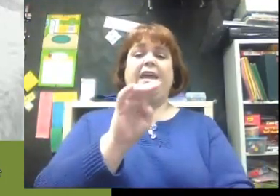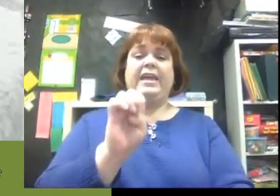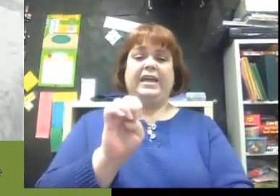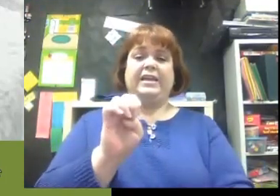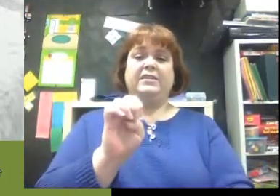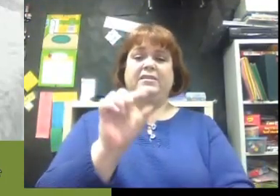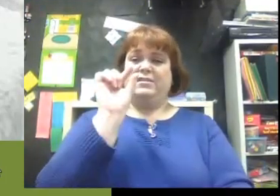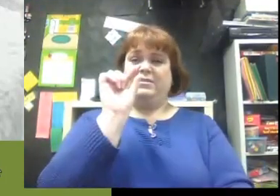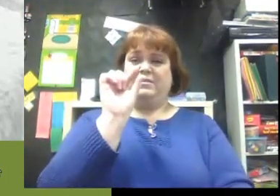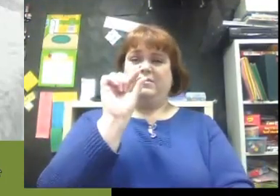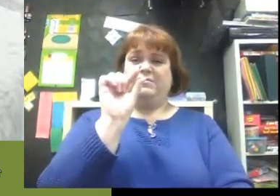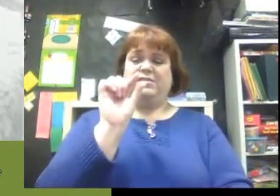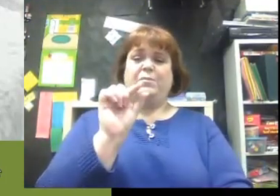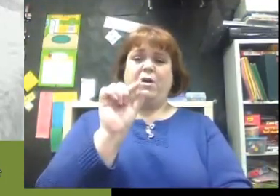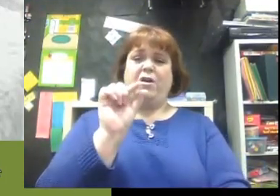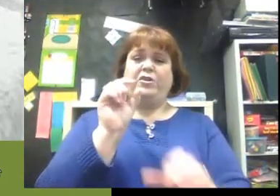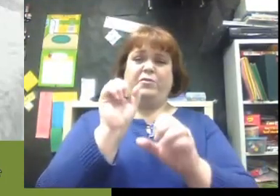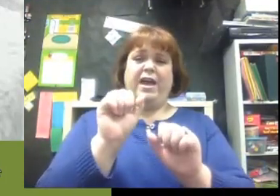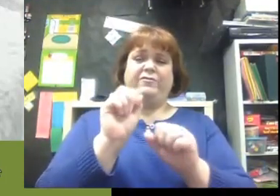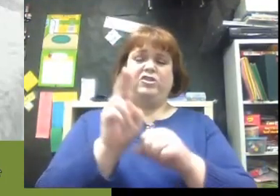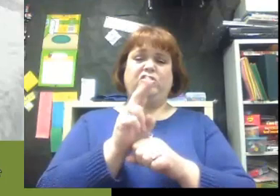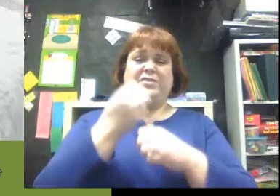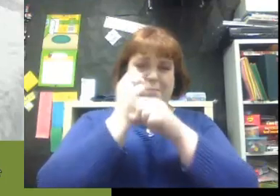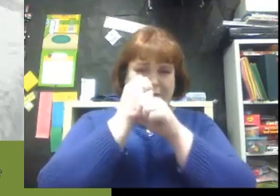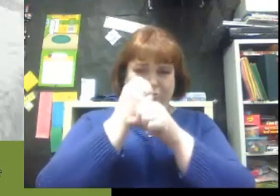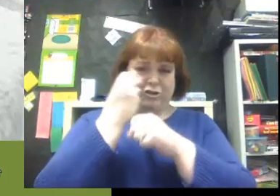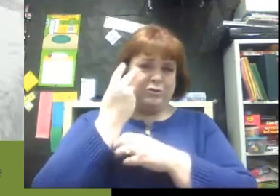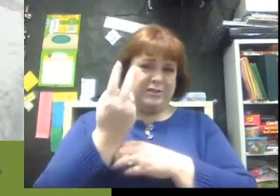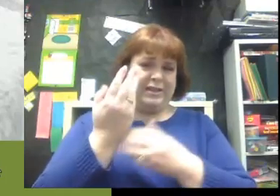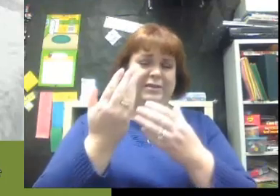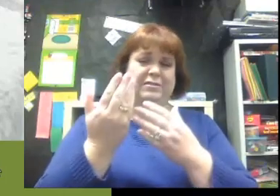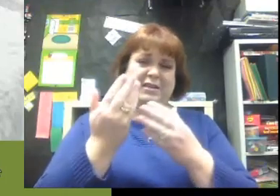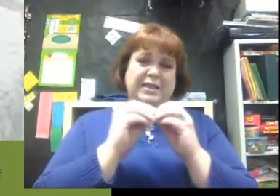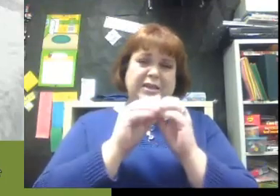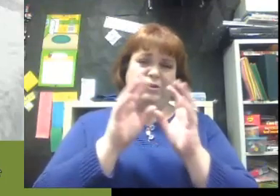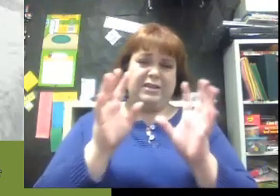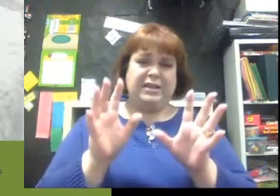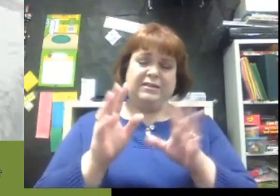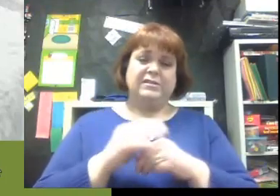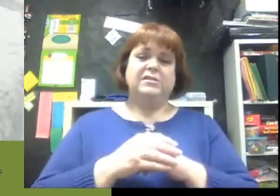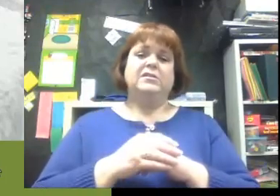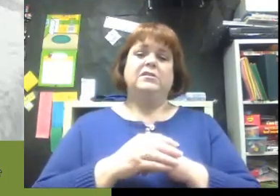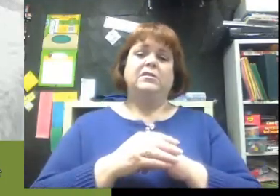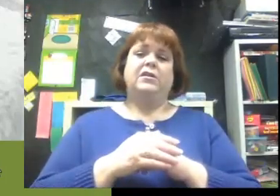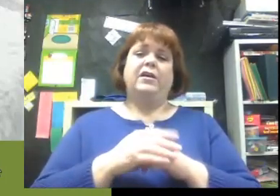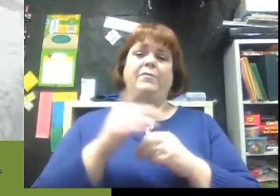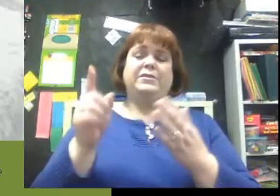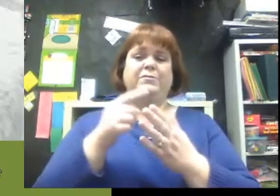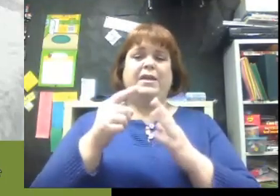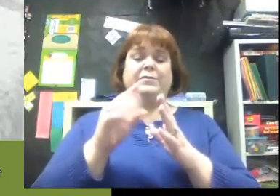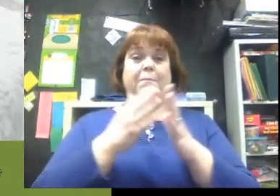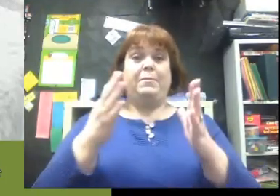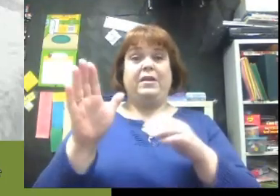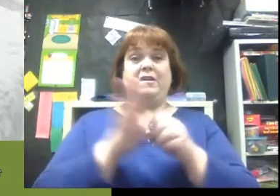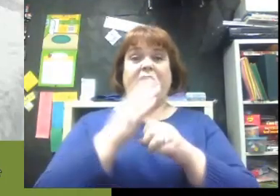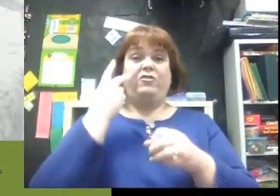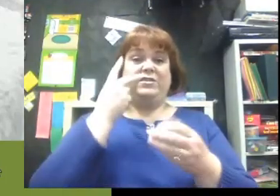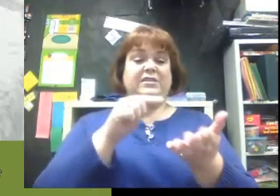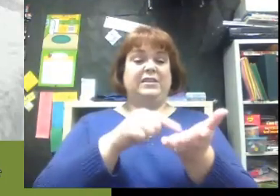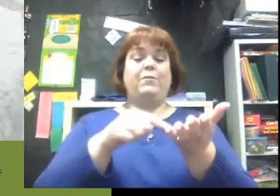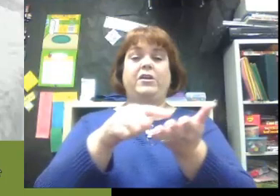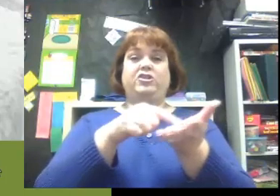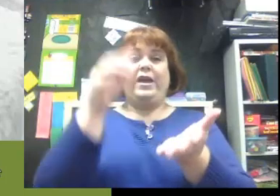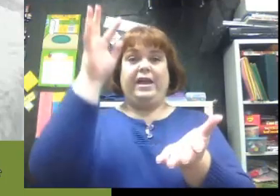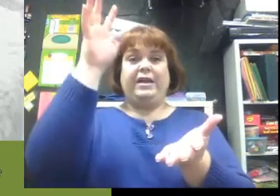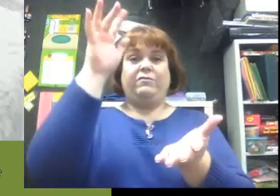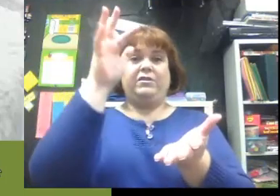snowflake. Small, you would have to use a microscope to see it clearly. But sometimes they are big enough you can see them on